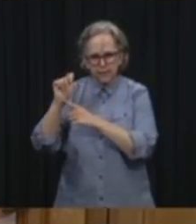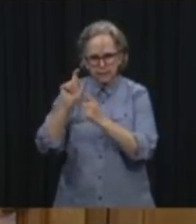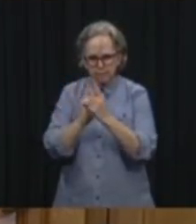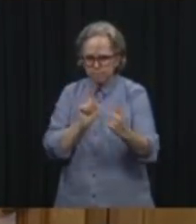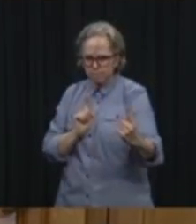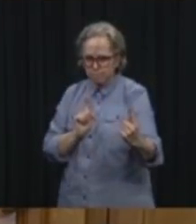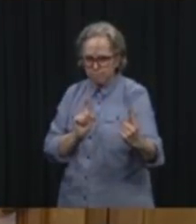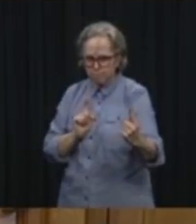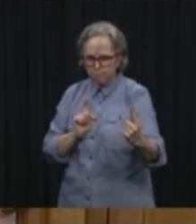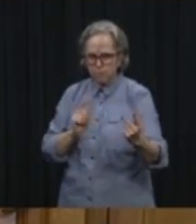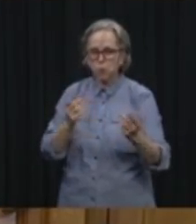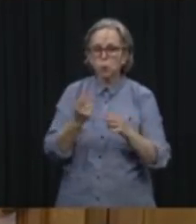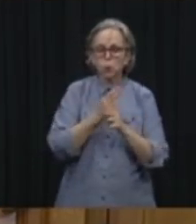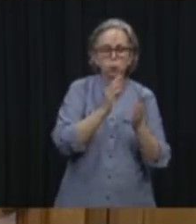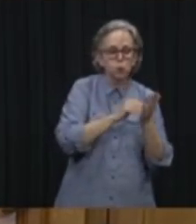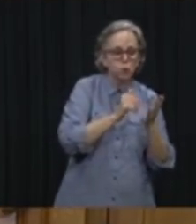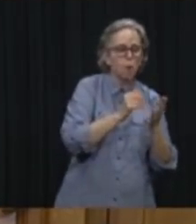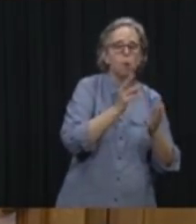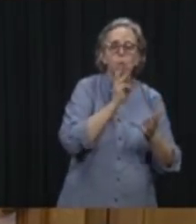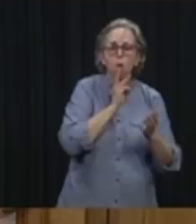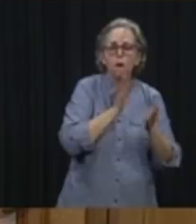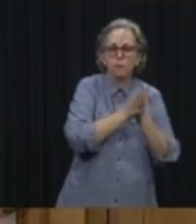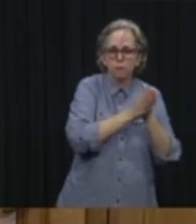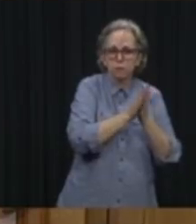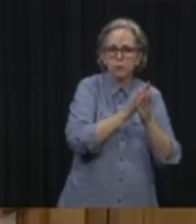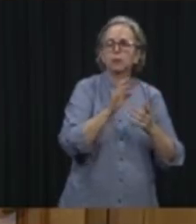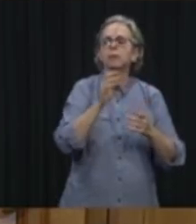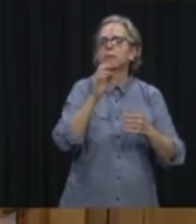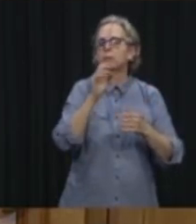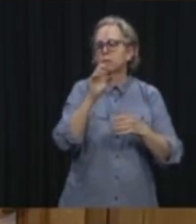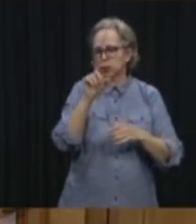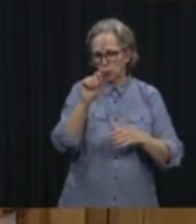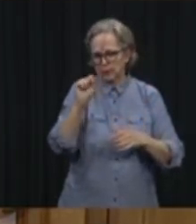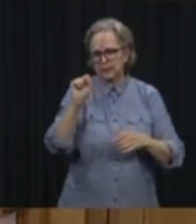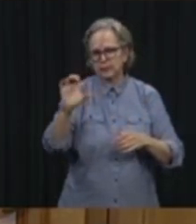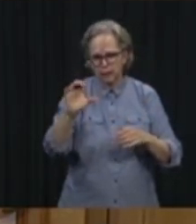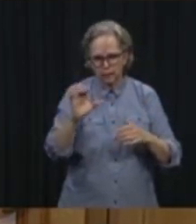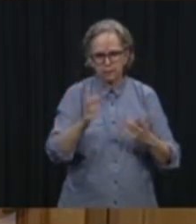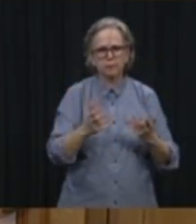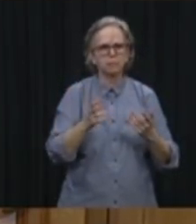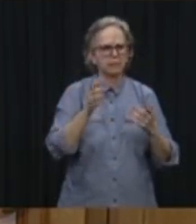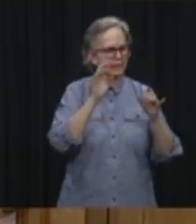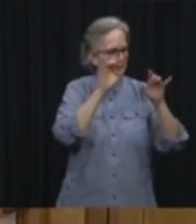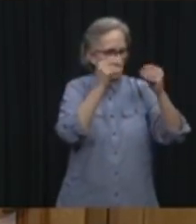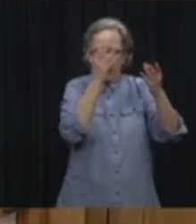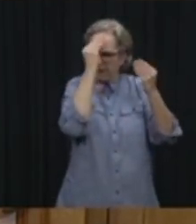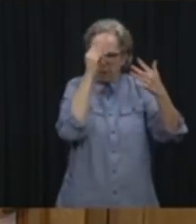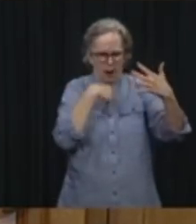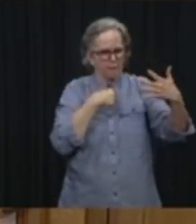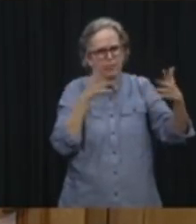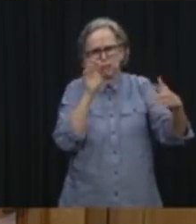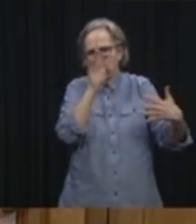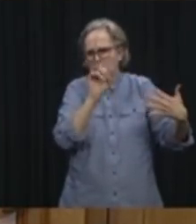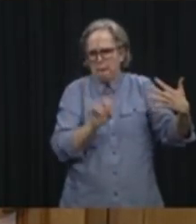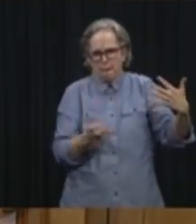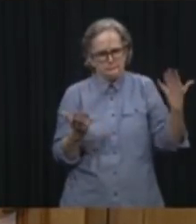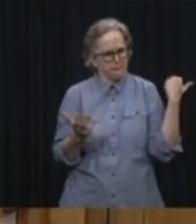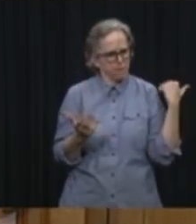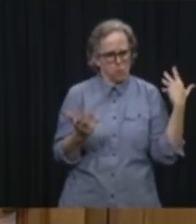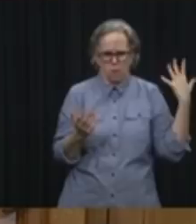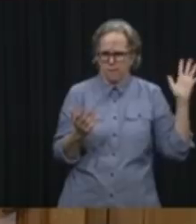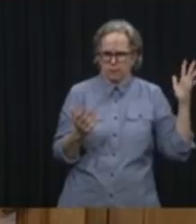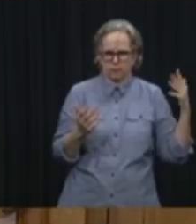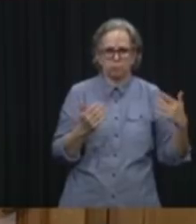for at least 20 seconds, and on and on. Required measures, businesses,